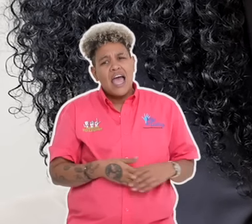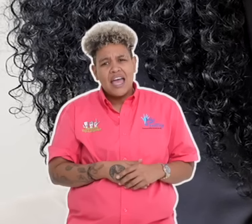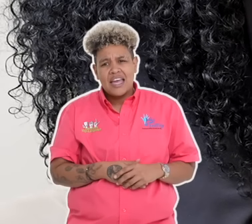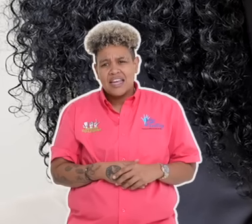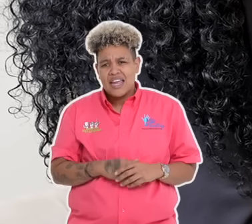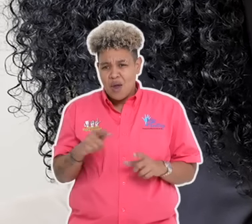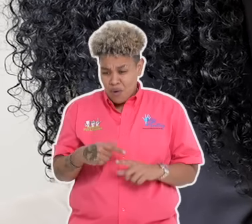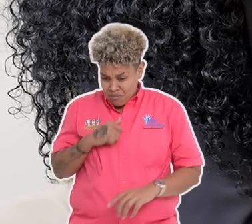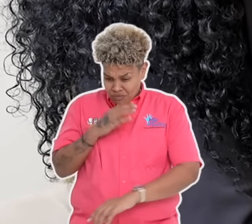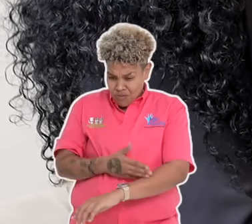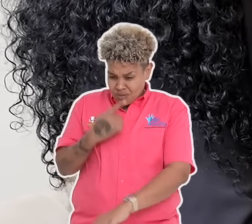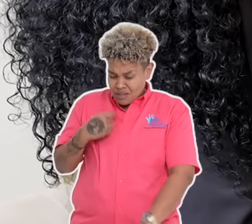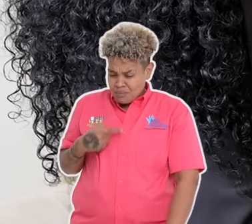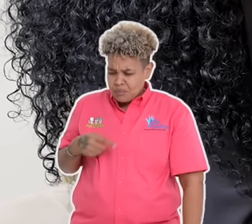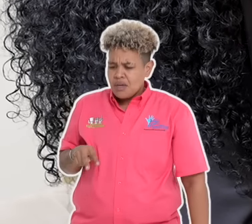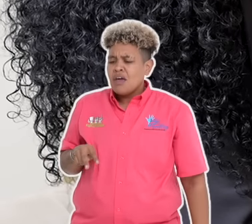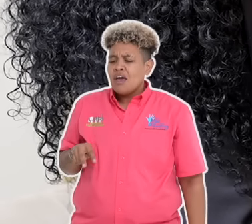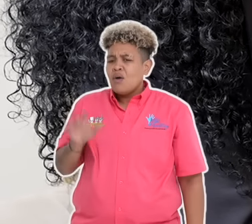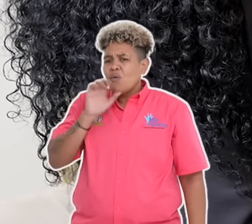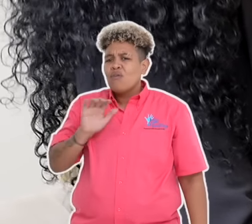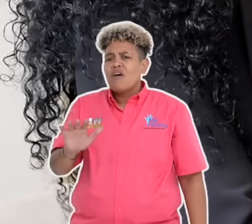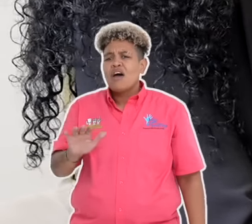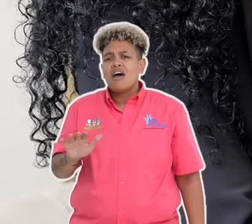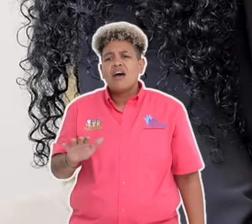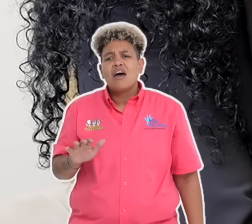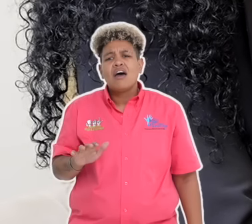die. And when she did that,